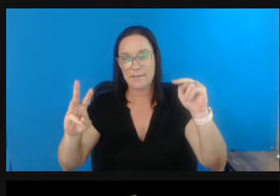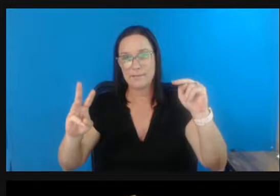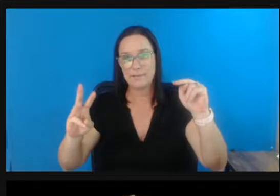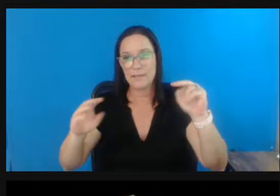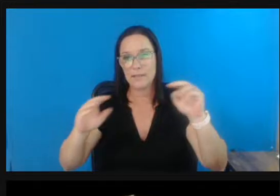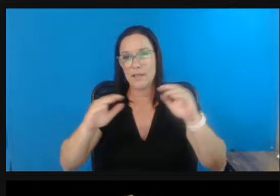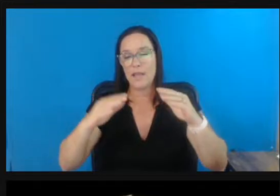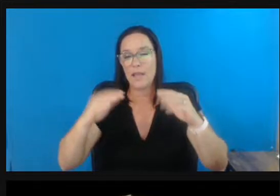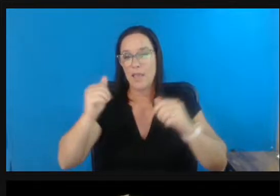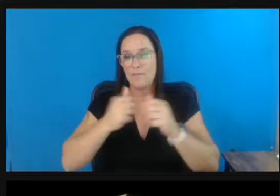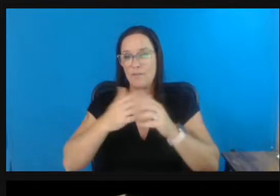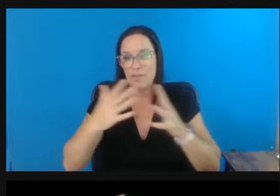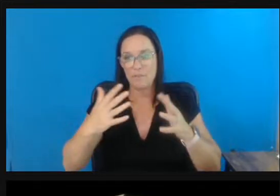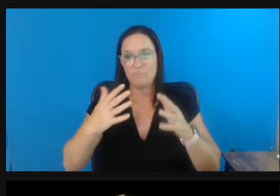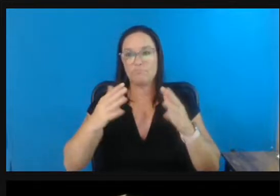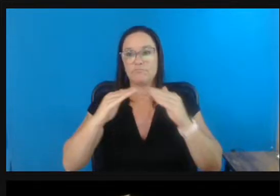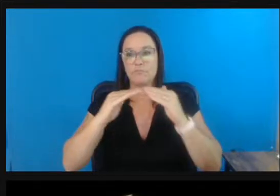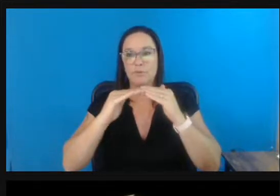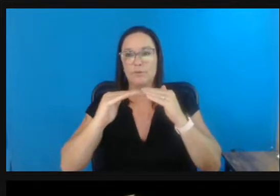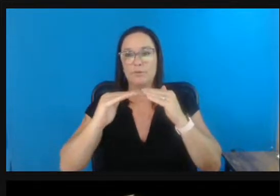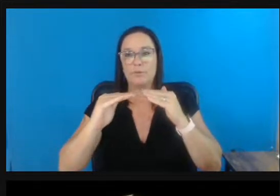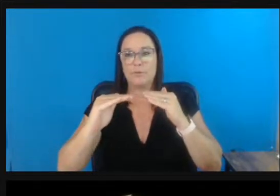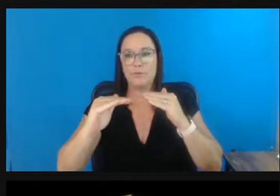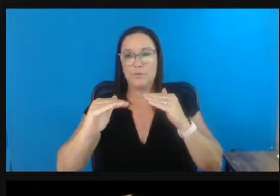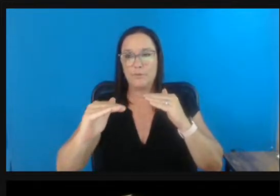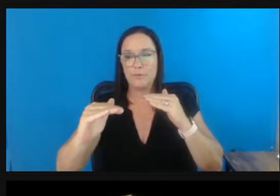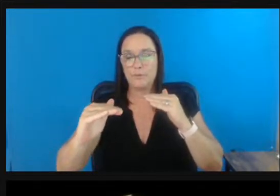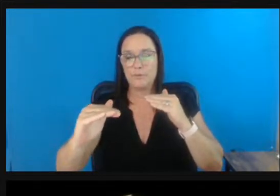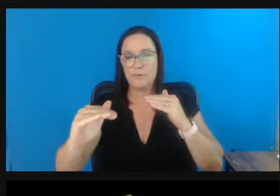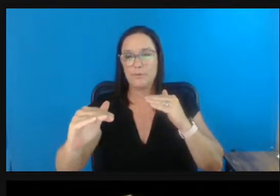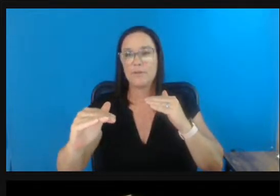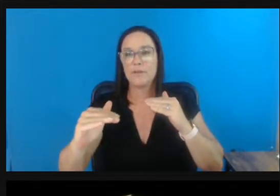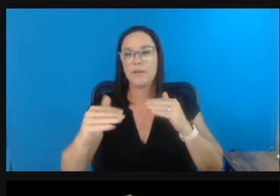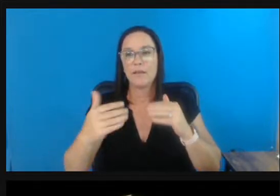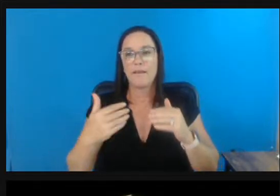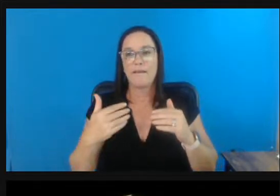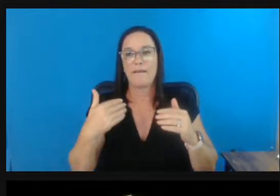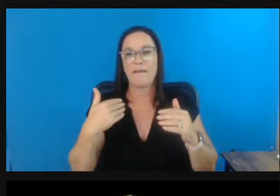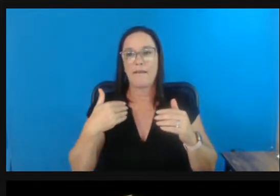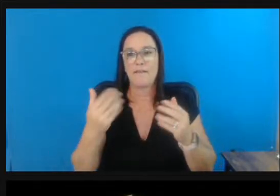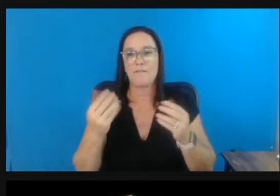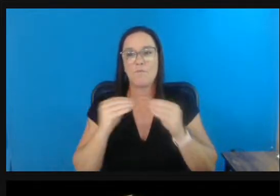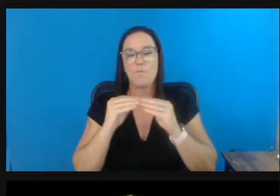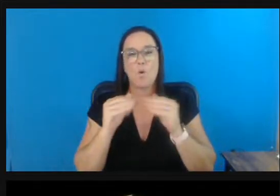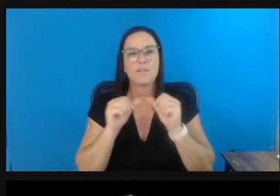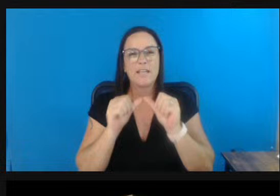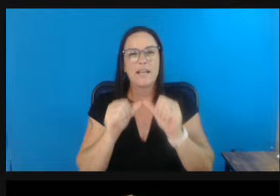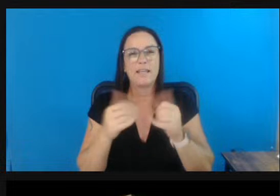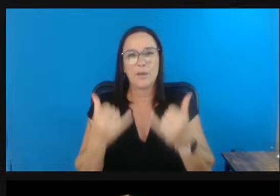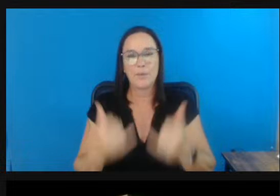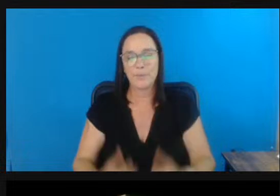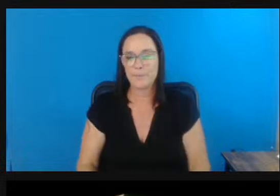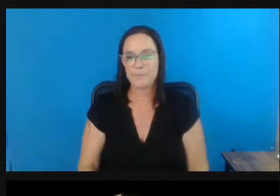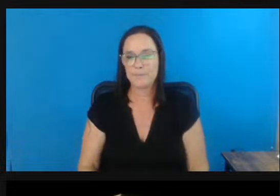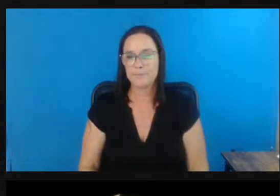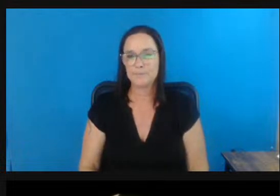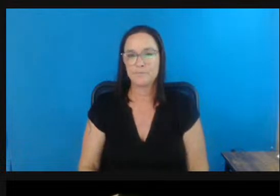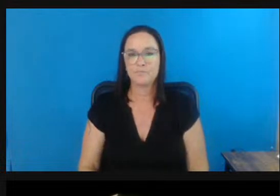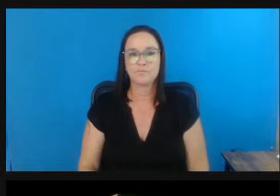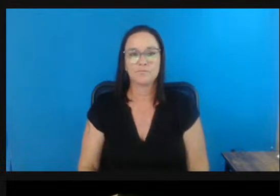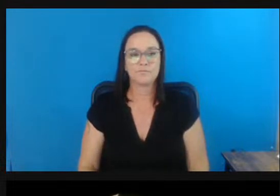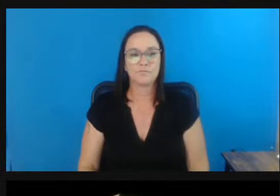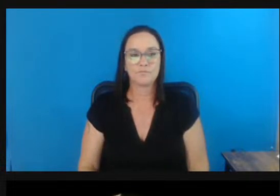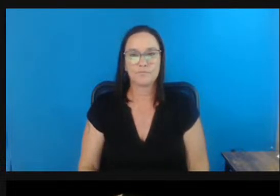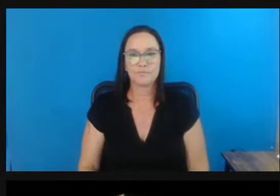and the last few episodes have oscillated less, maintaining an equilibrium a little bit more steady here. On the rift, things